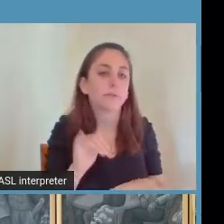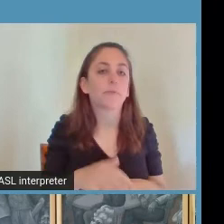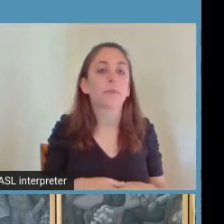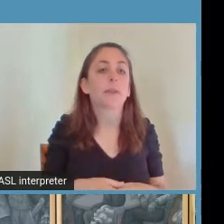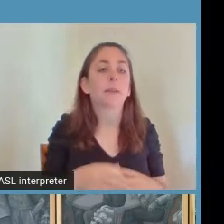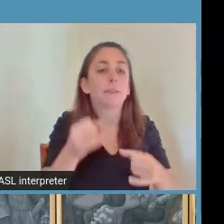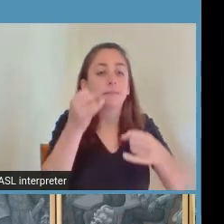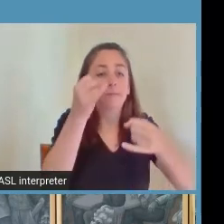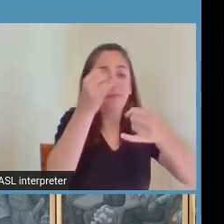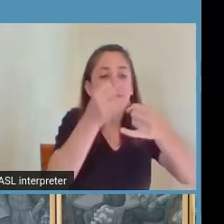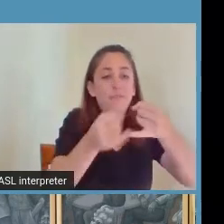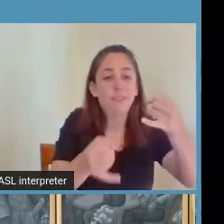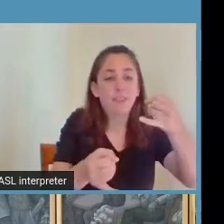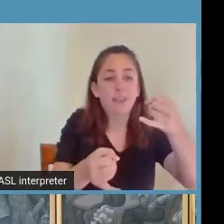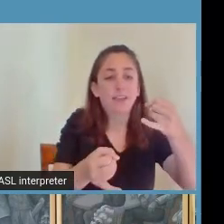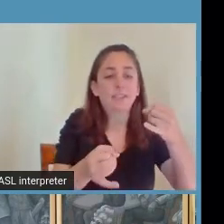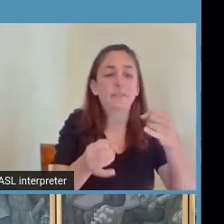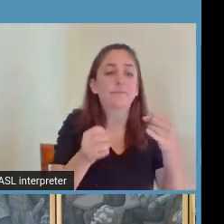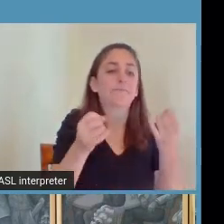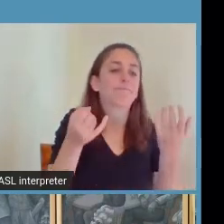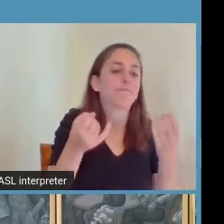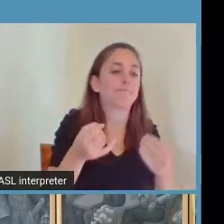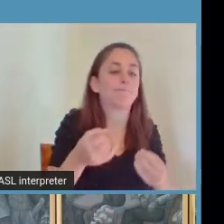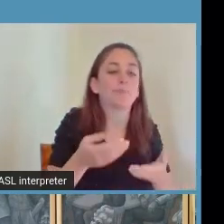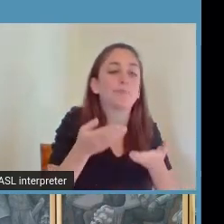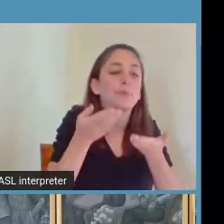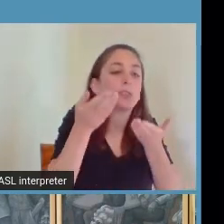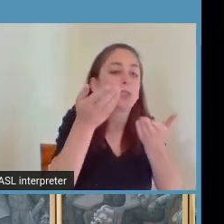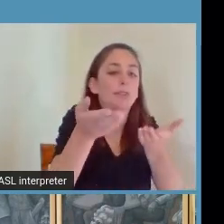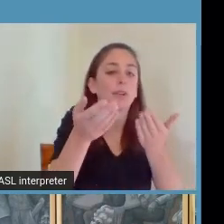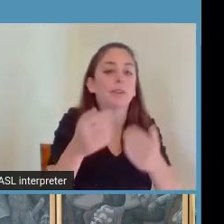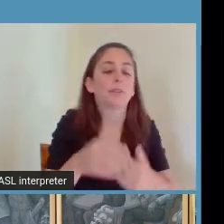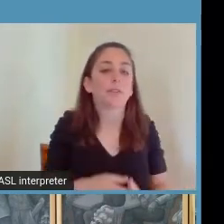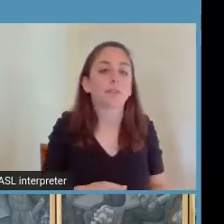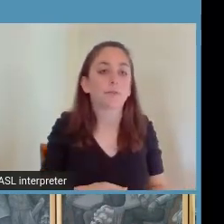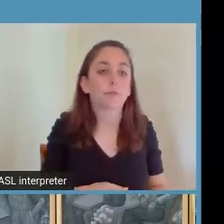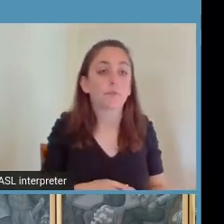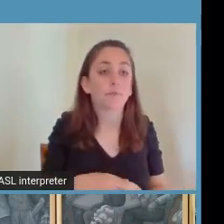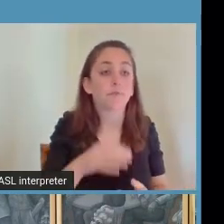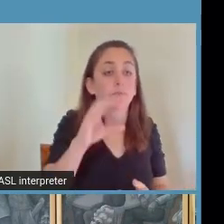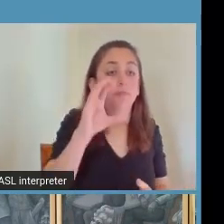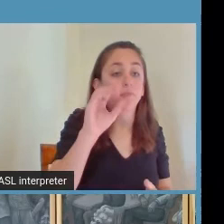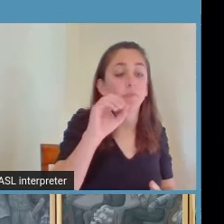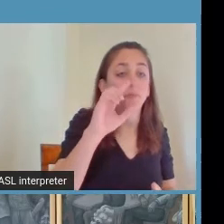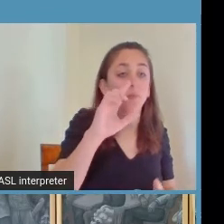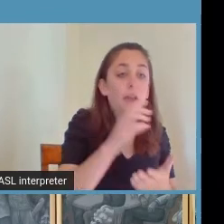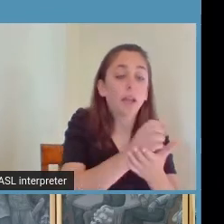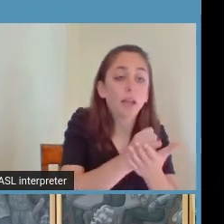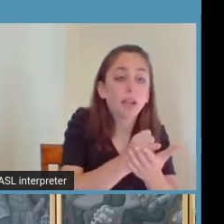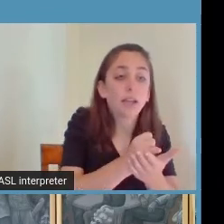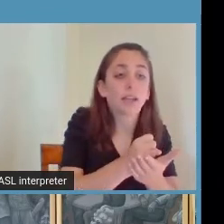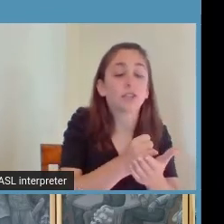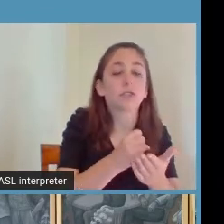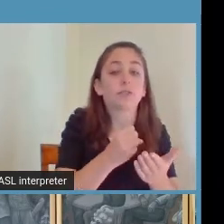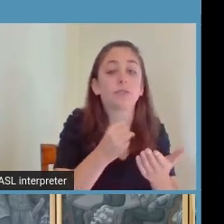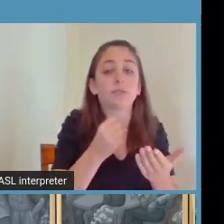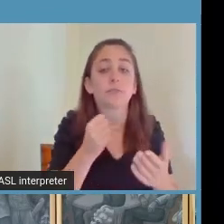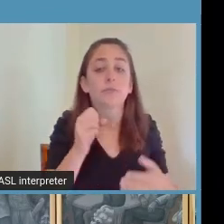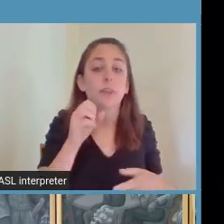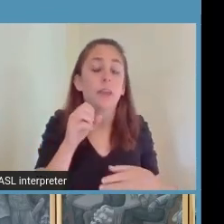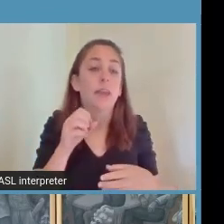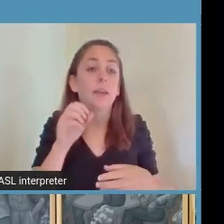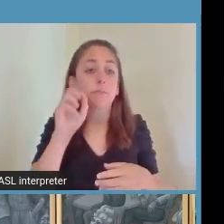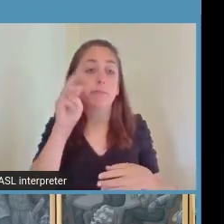last tips and takeaways for you are that collections and mission drive storytelling. To